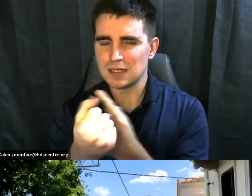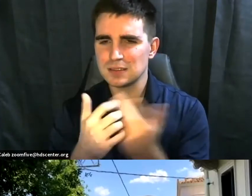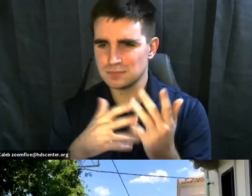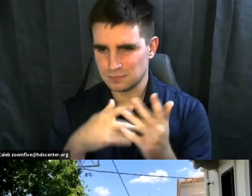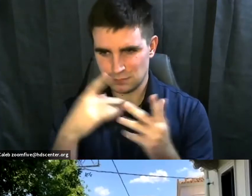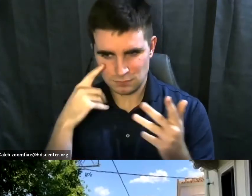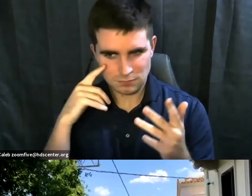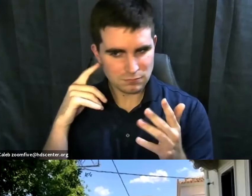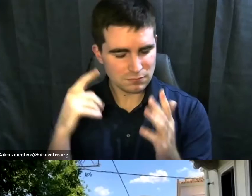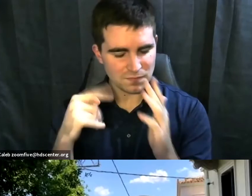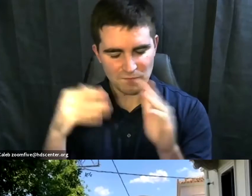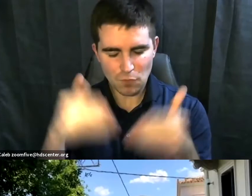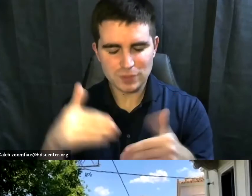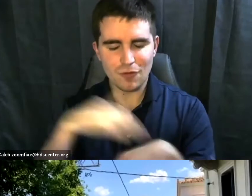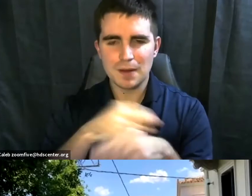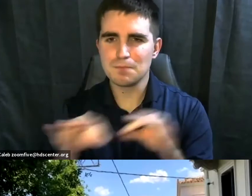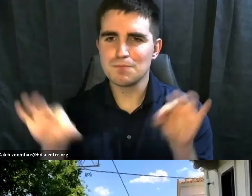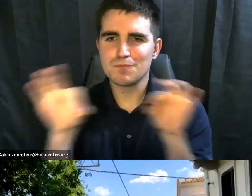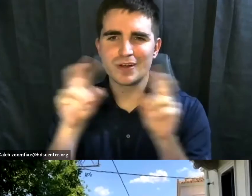transportation. So let's dig in.